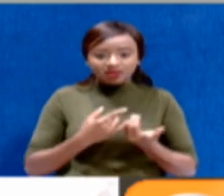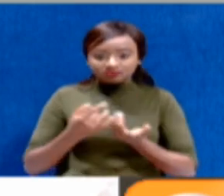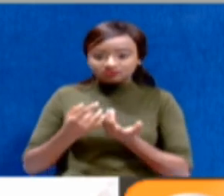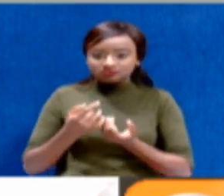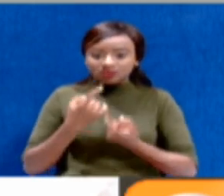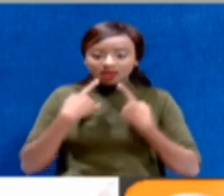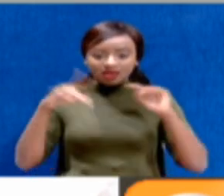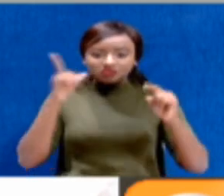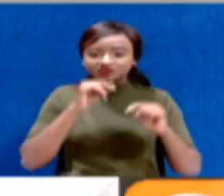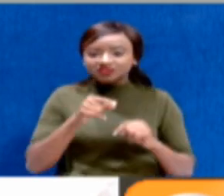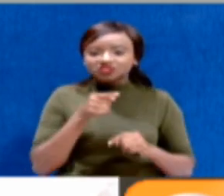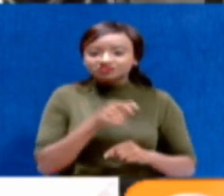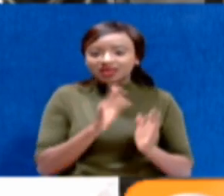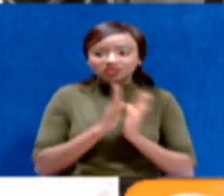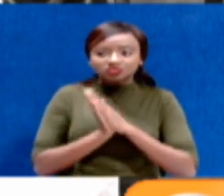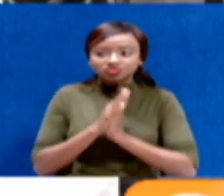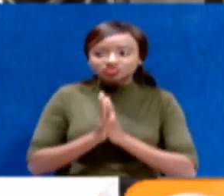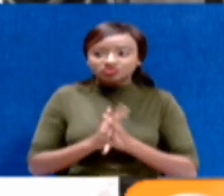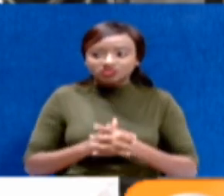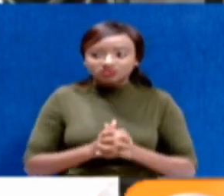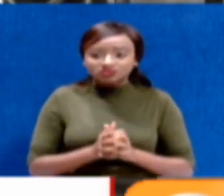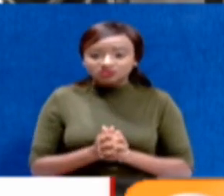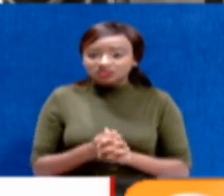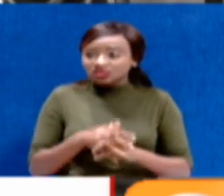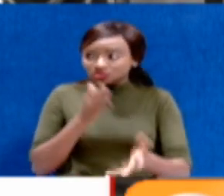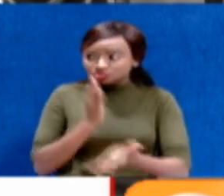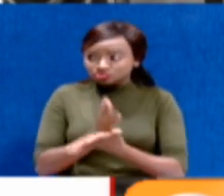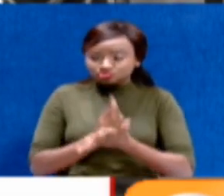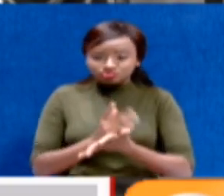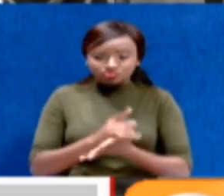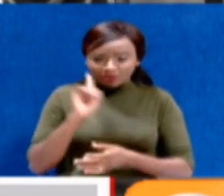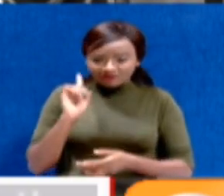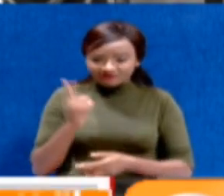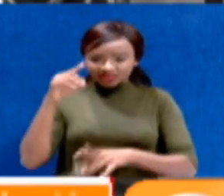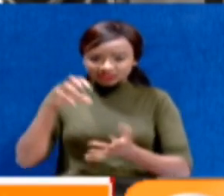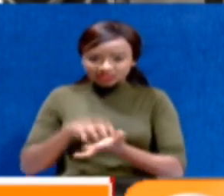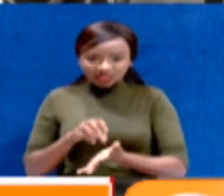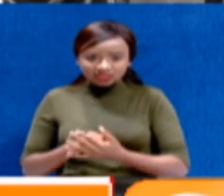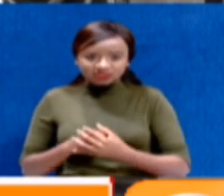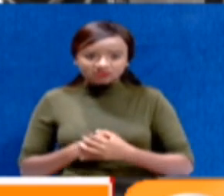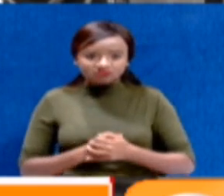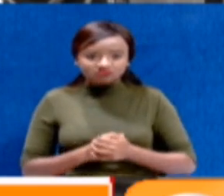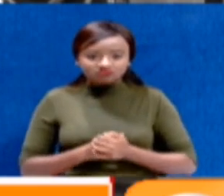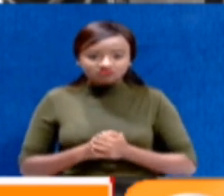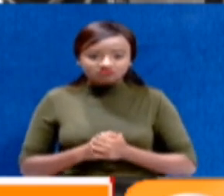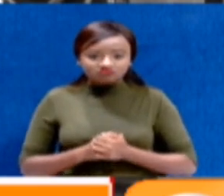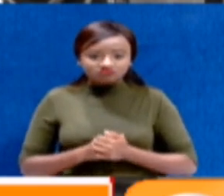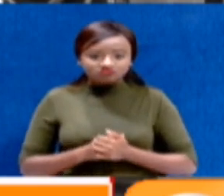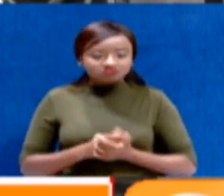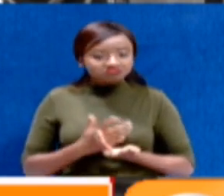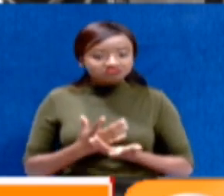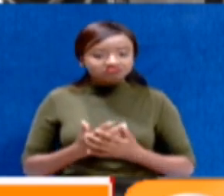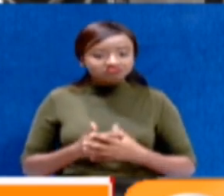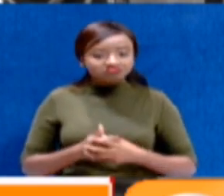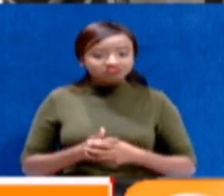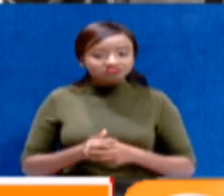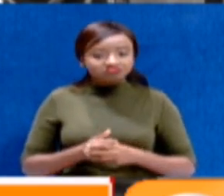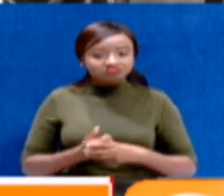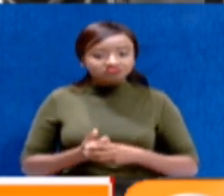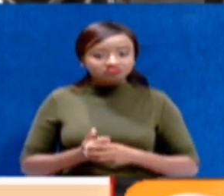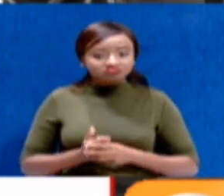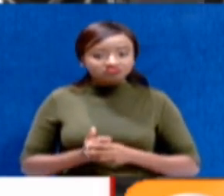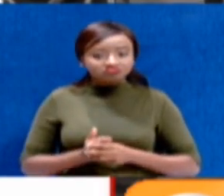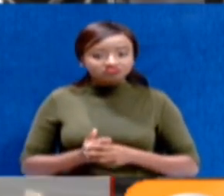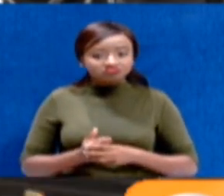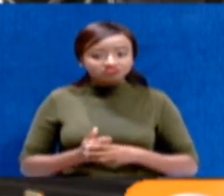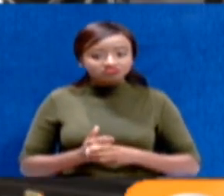he says was widely inaccurate. Kitiliniuma, in first case, watu utestiwa kwa COVID.